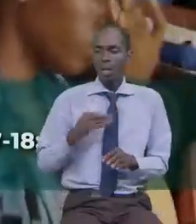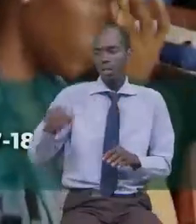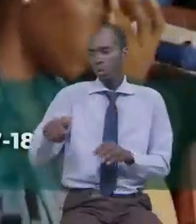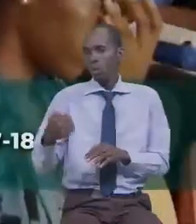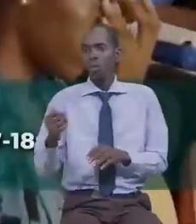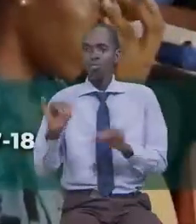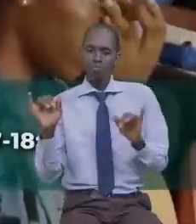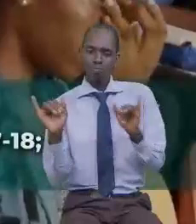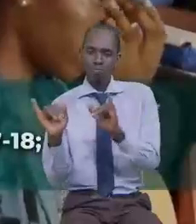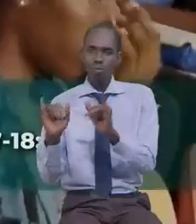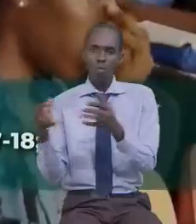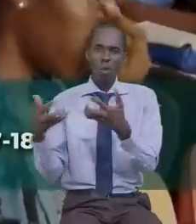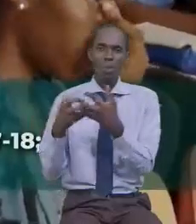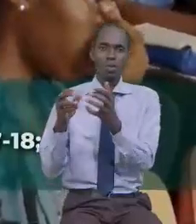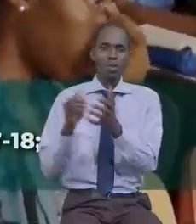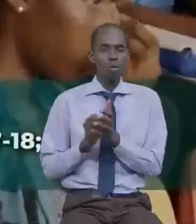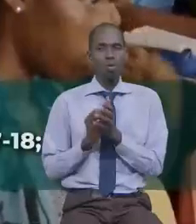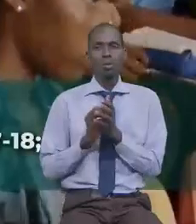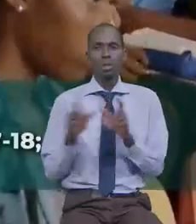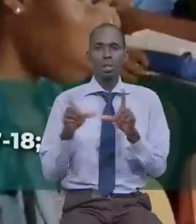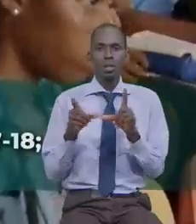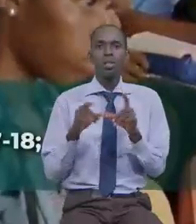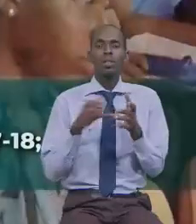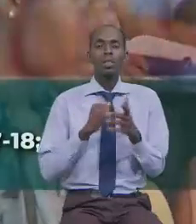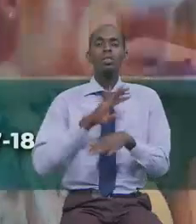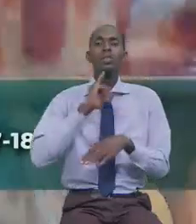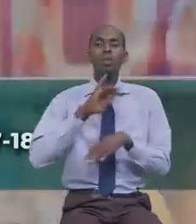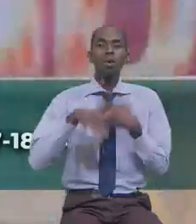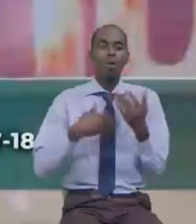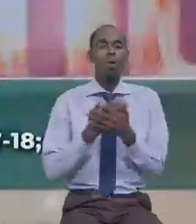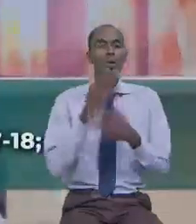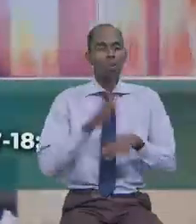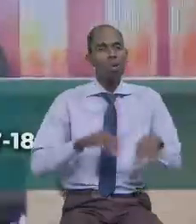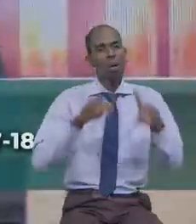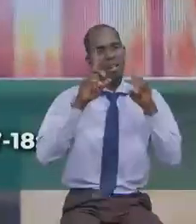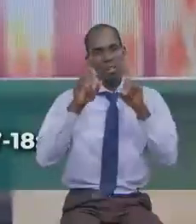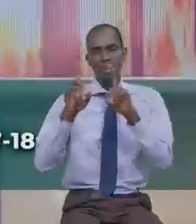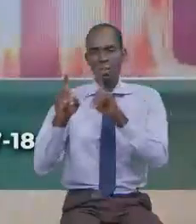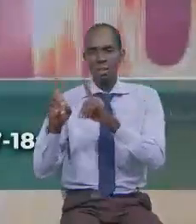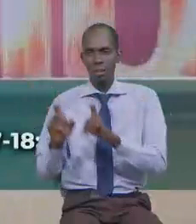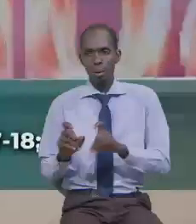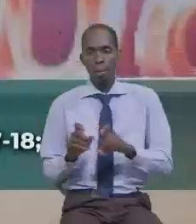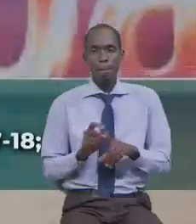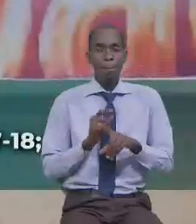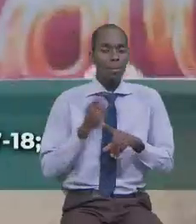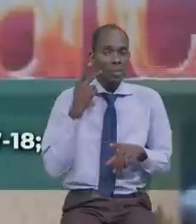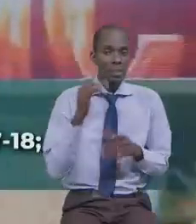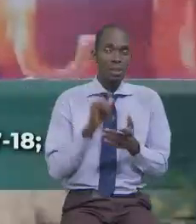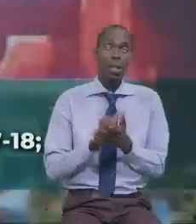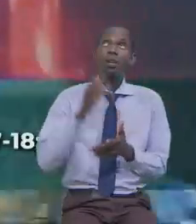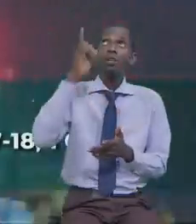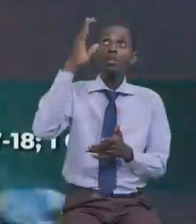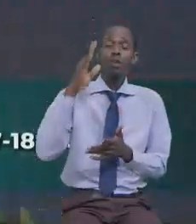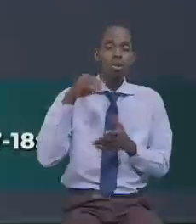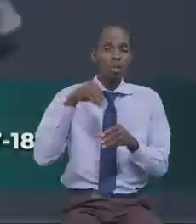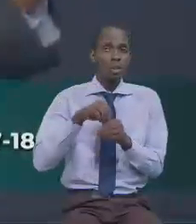test, test, exam. And it says God in his wisdom will not give you, if